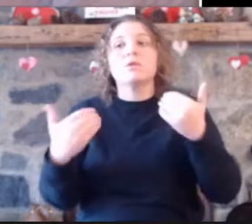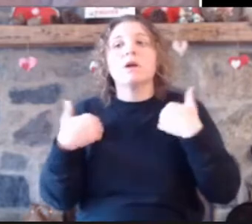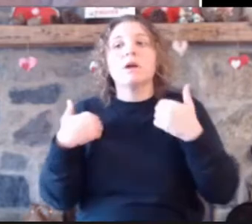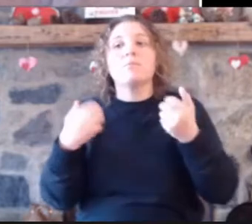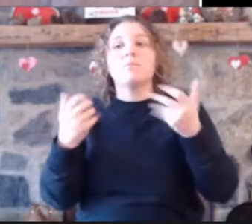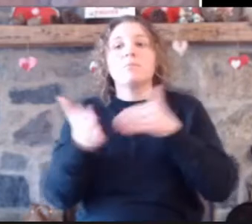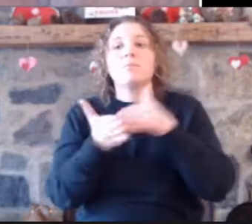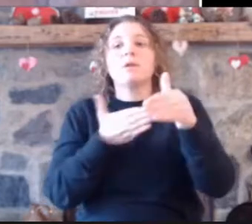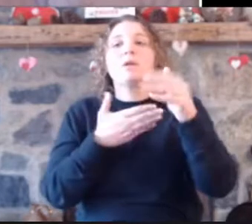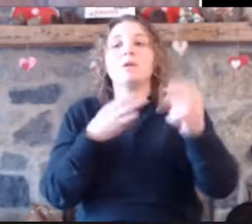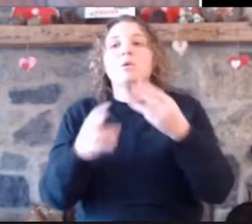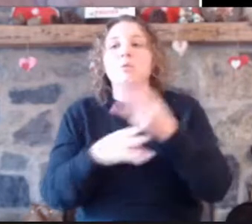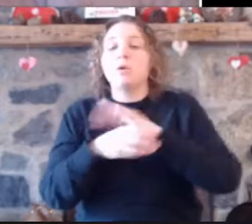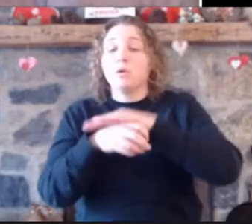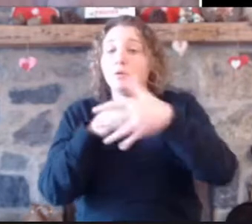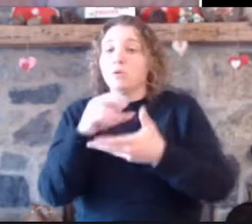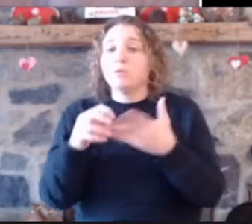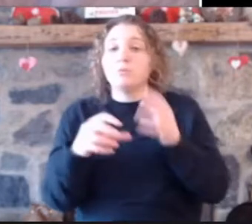global flood.